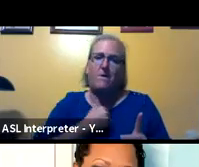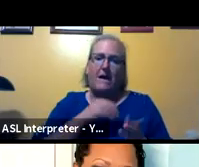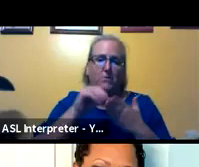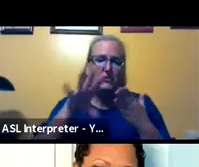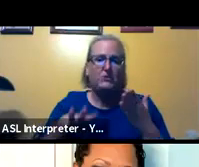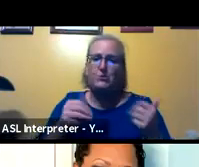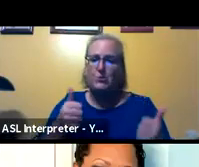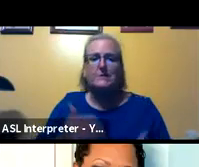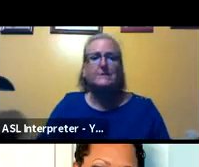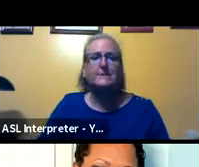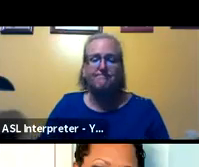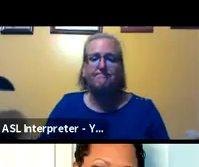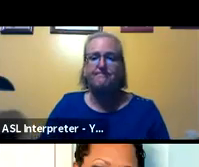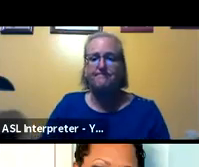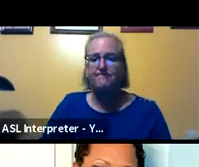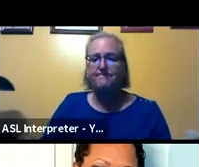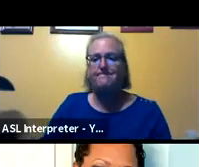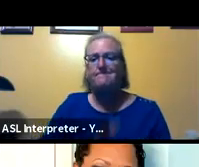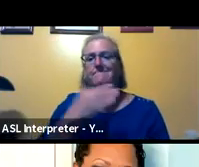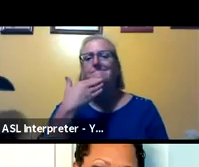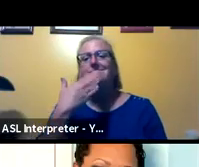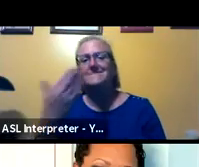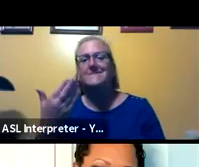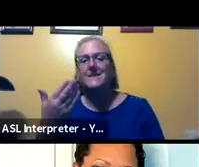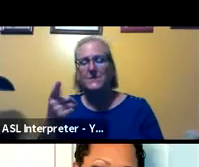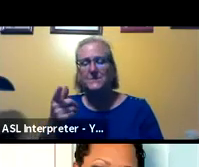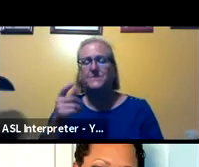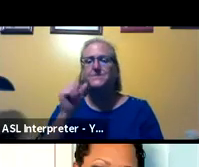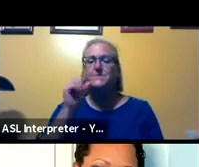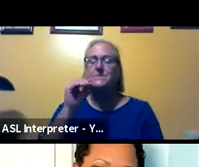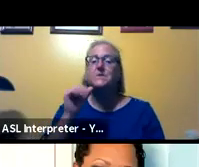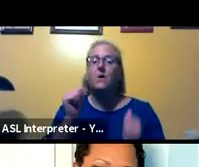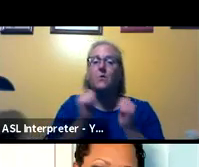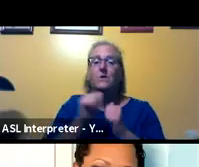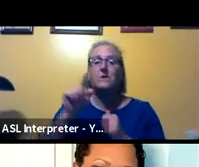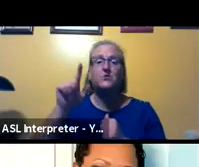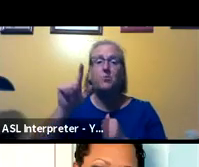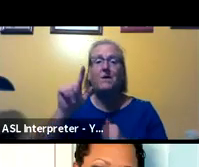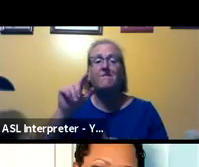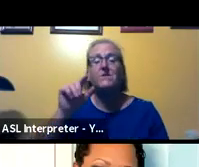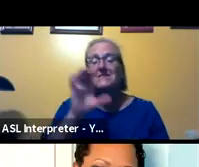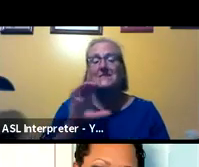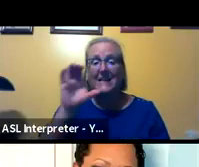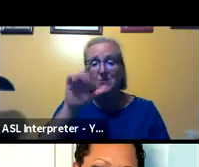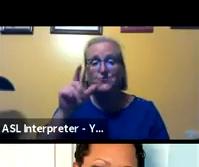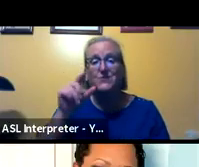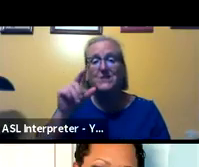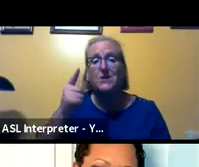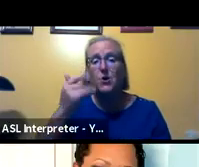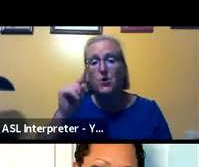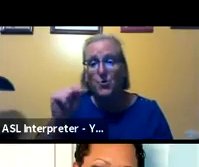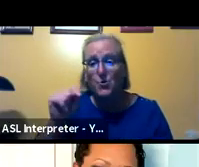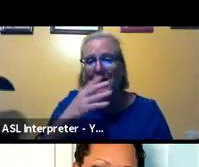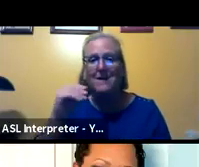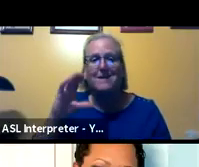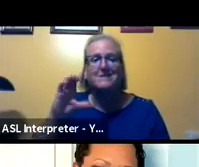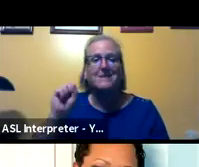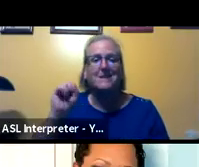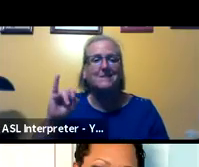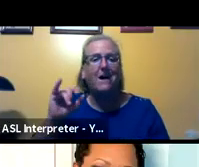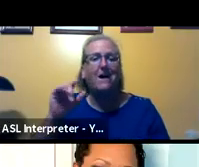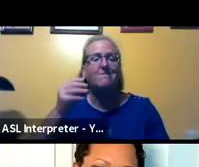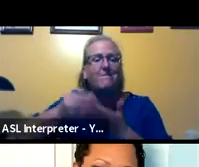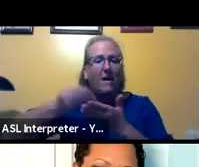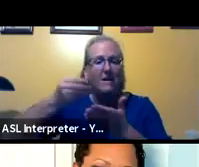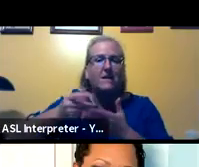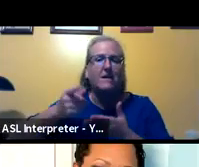Mm-hmm. Thank you for that, Dr. Shelton. Yes, so with the 21st Century Grant and some CSI funding, they're planning for kids before and